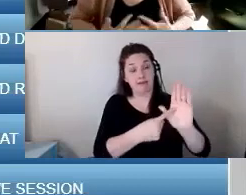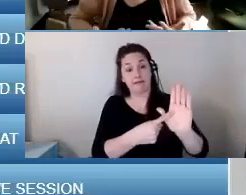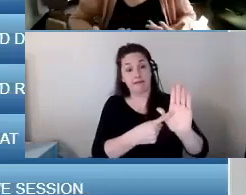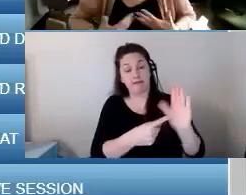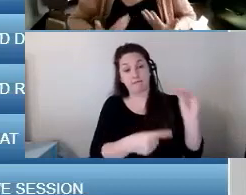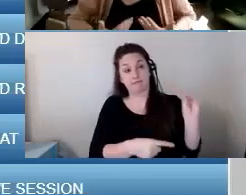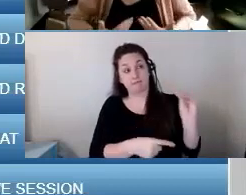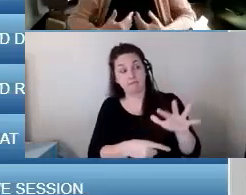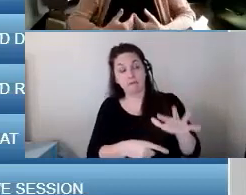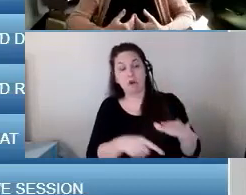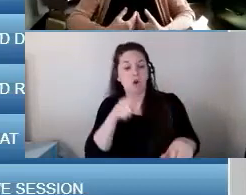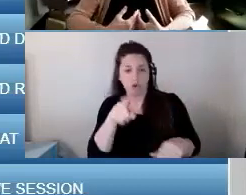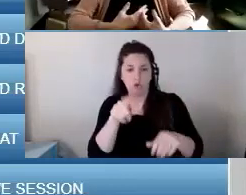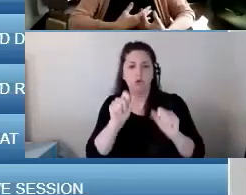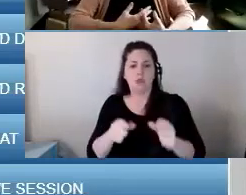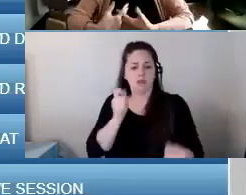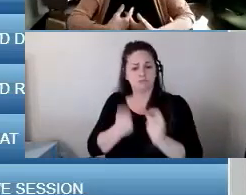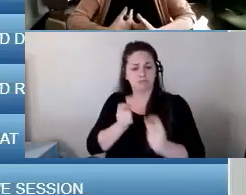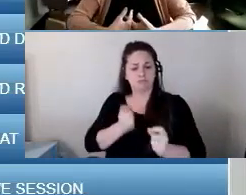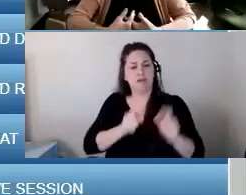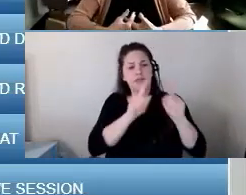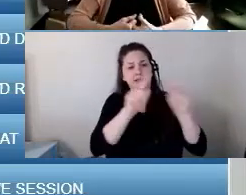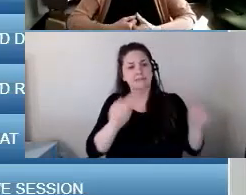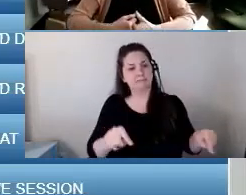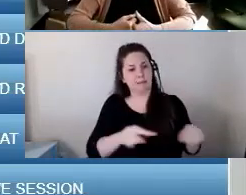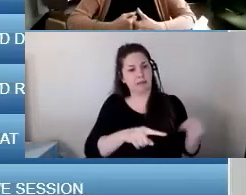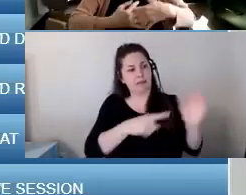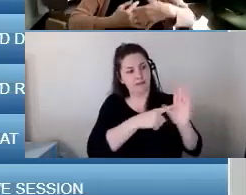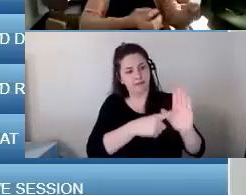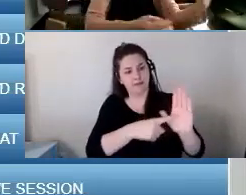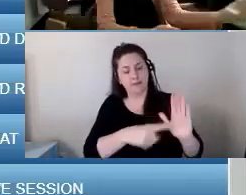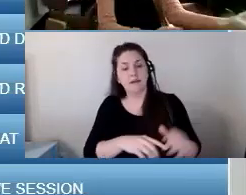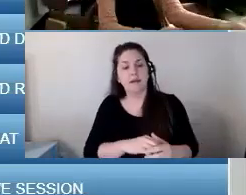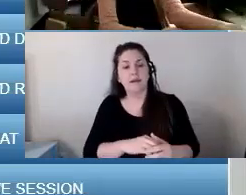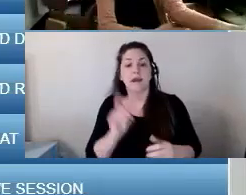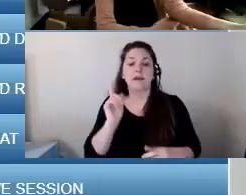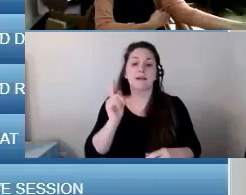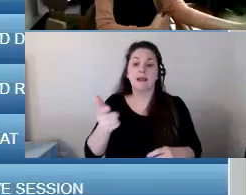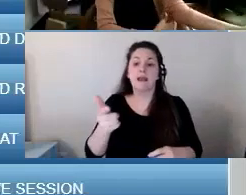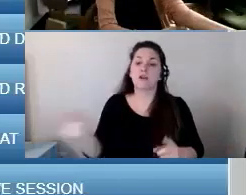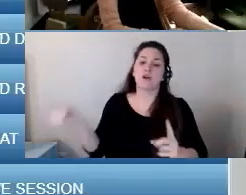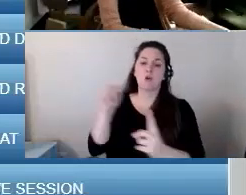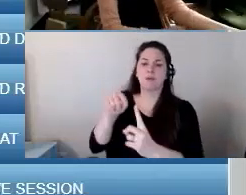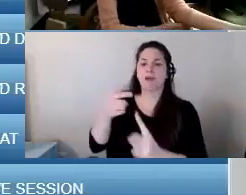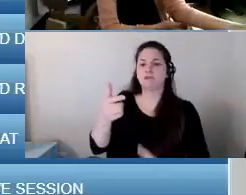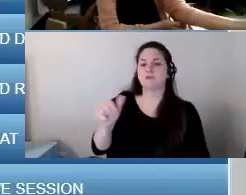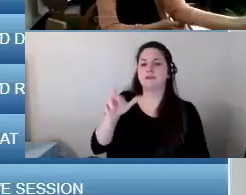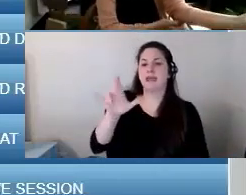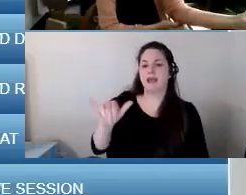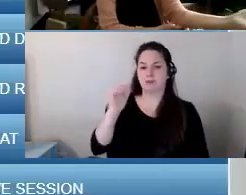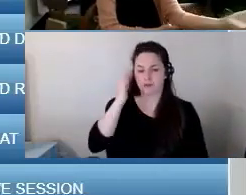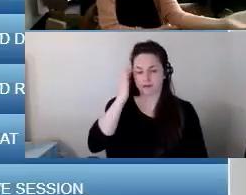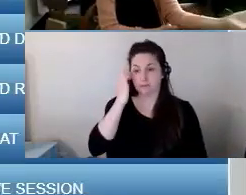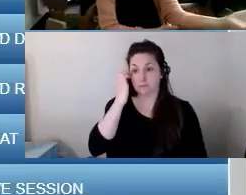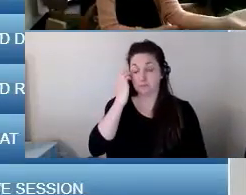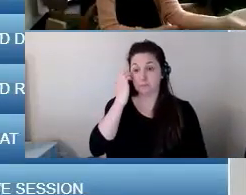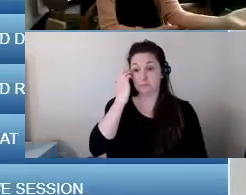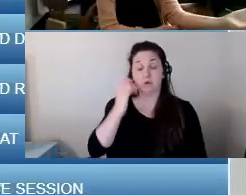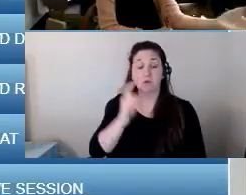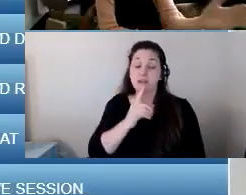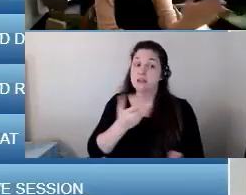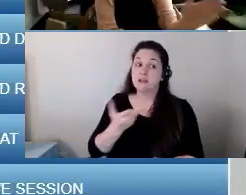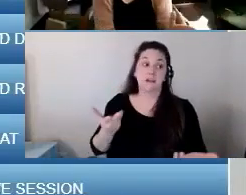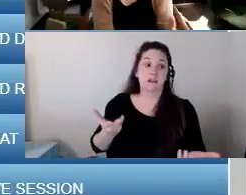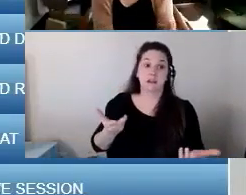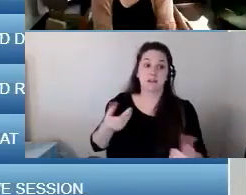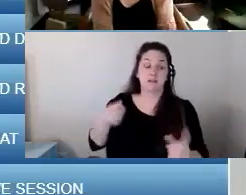or you can work with the display, and then later they can go back and go into the gallery. So the fact that this is